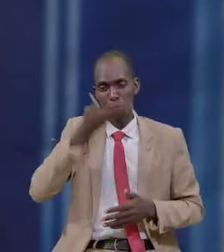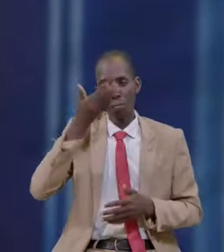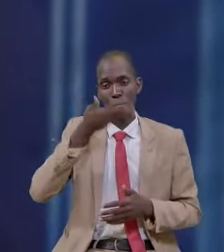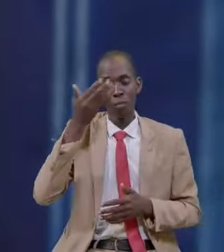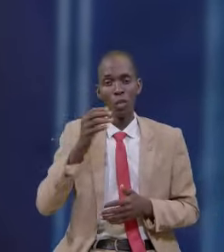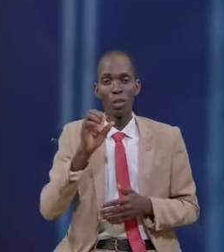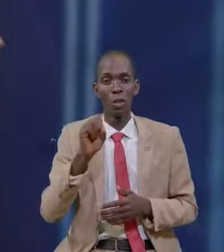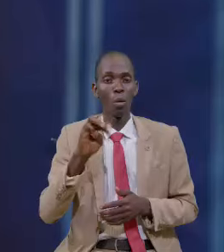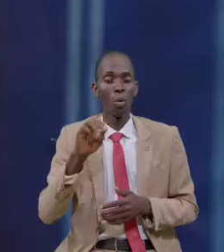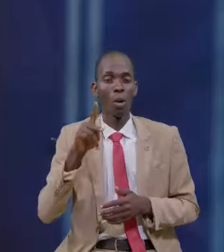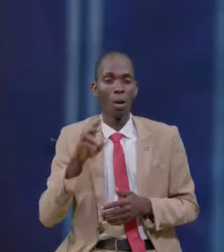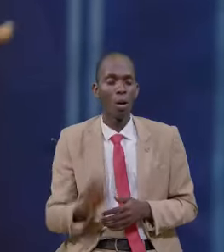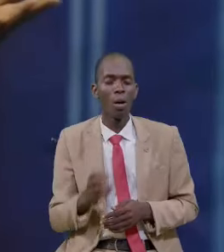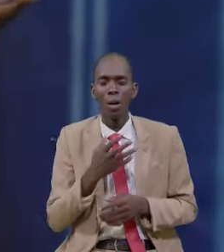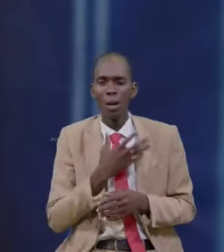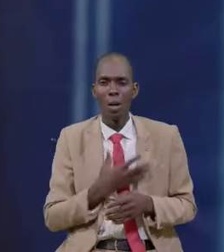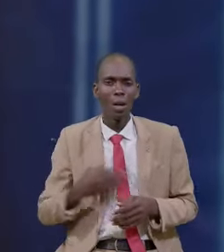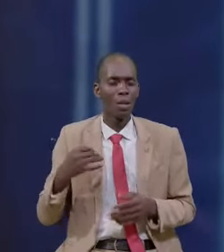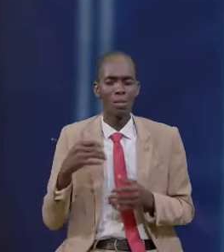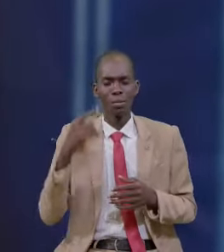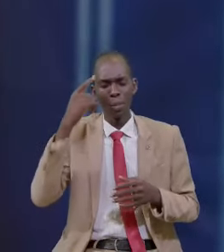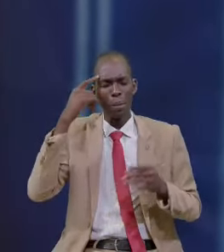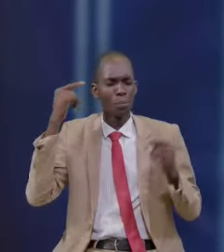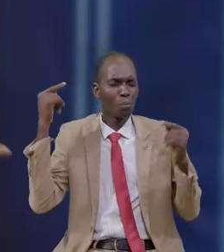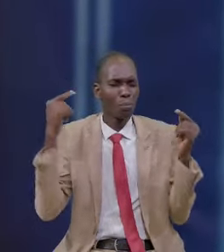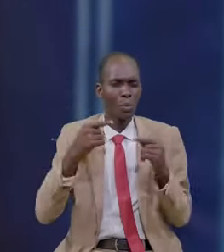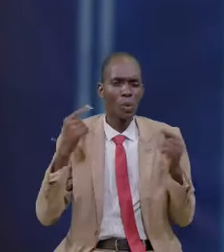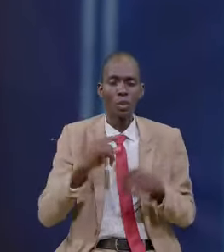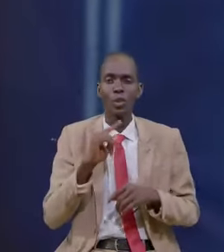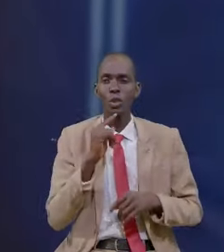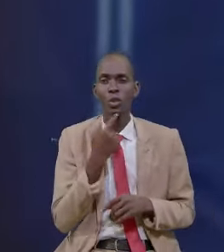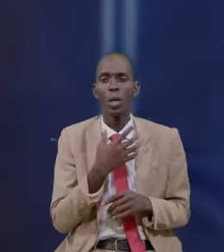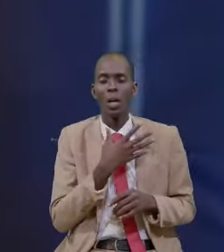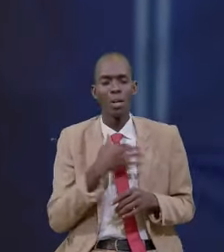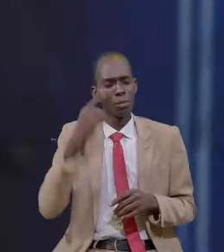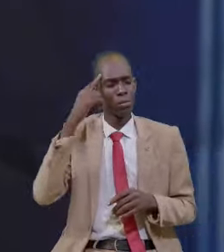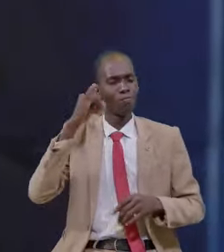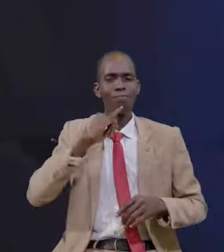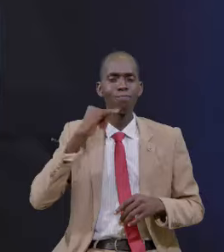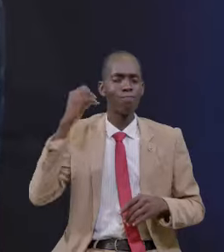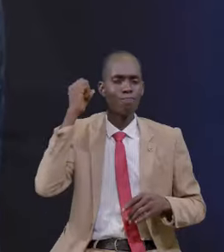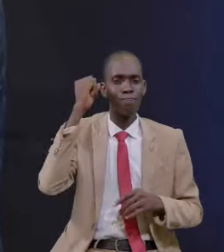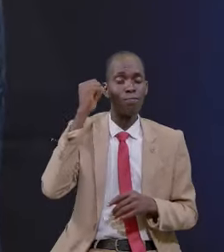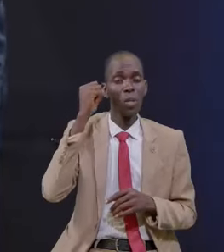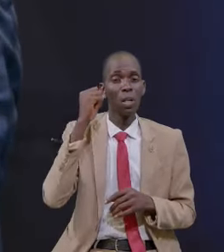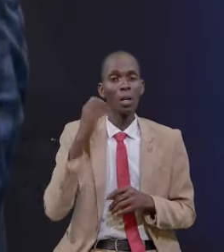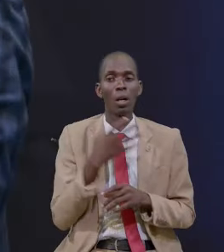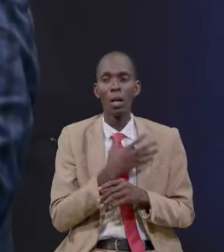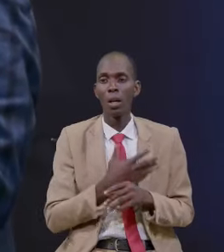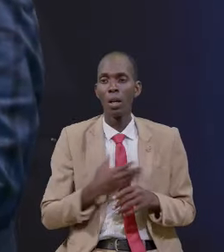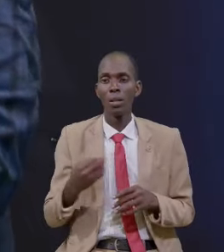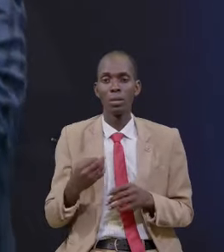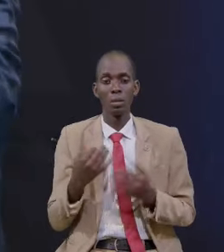here and there. We don't speak to those cells or neutrons, but Christ speaks to that